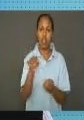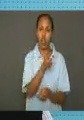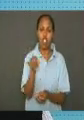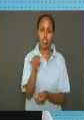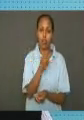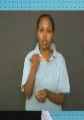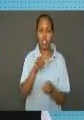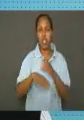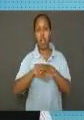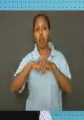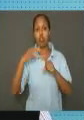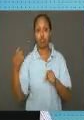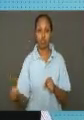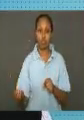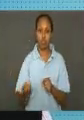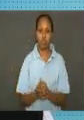corresponding outputs.